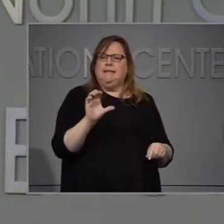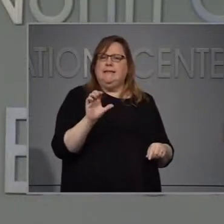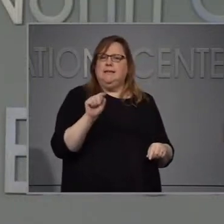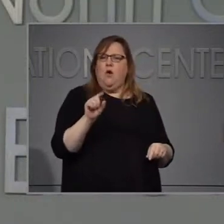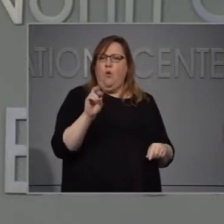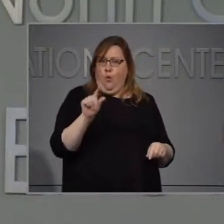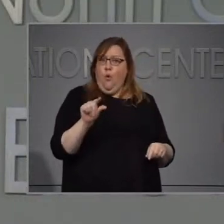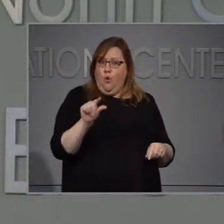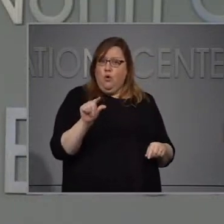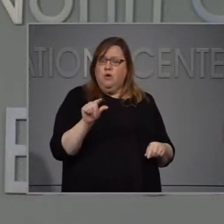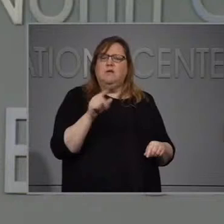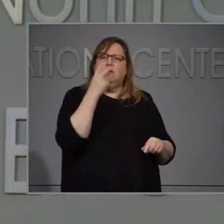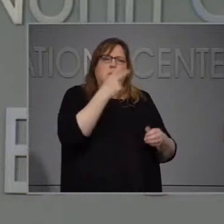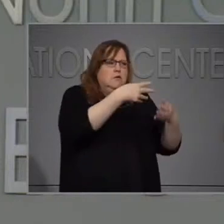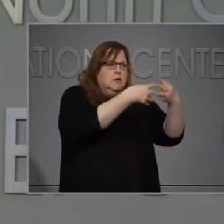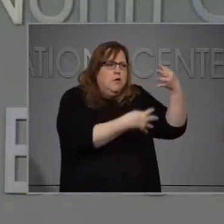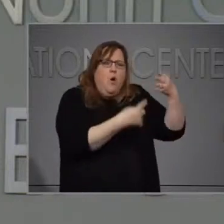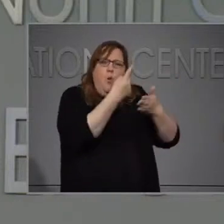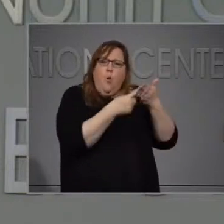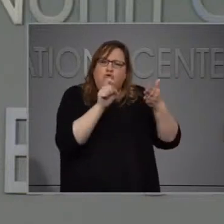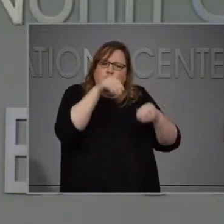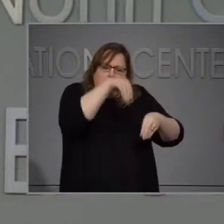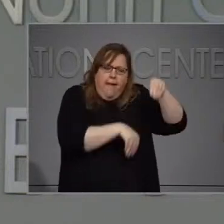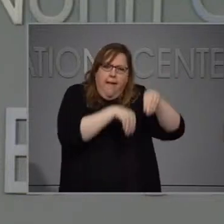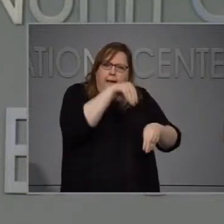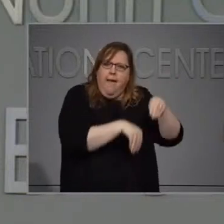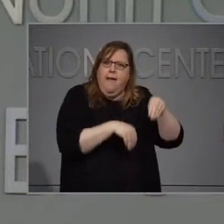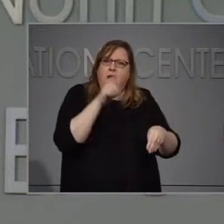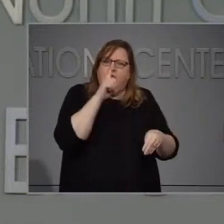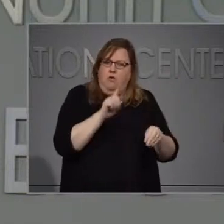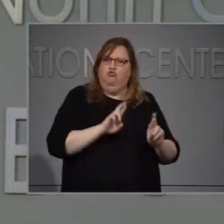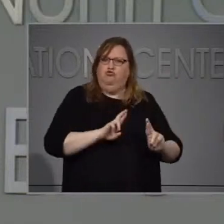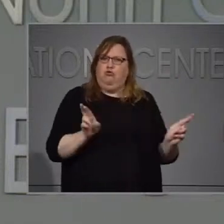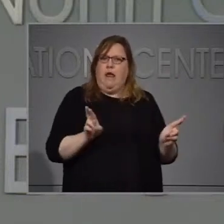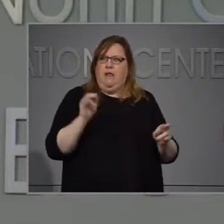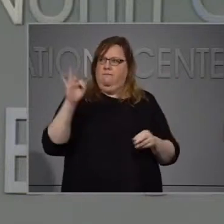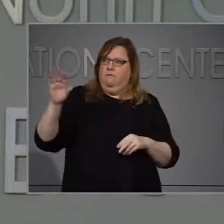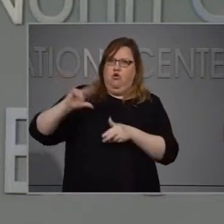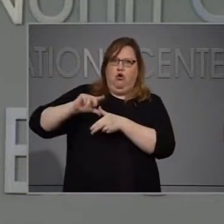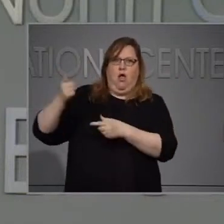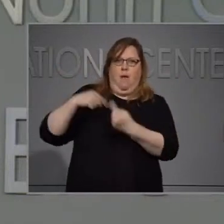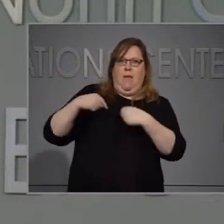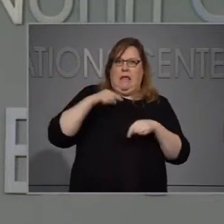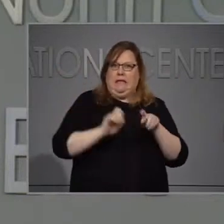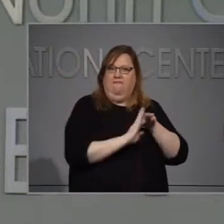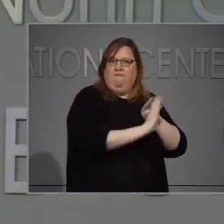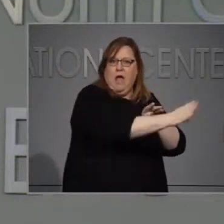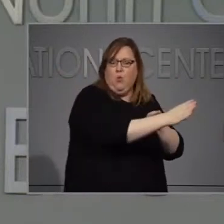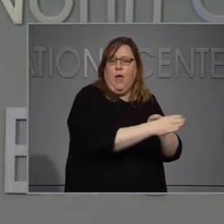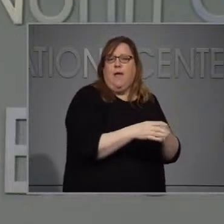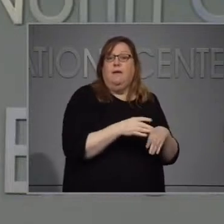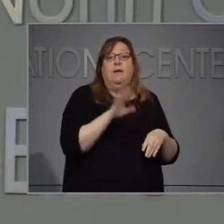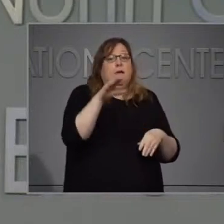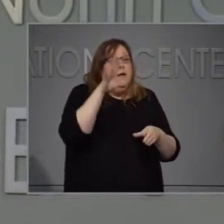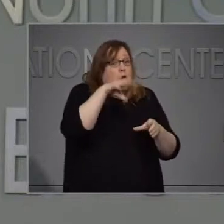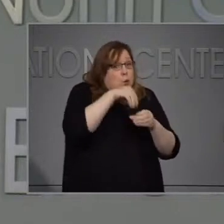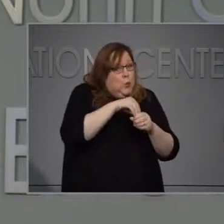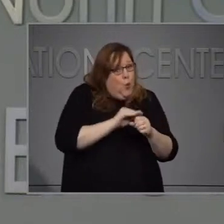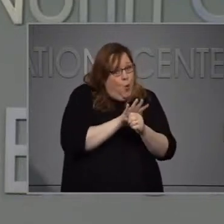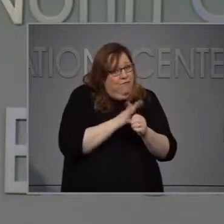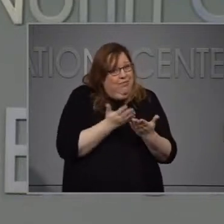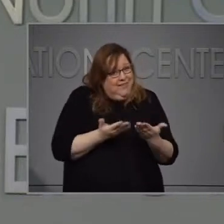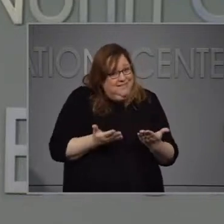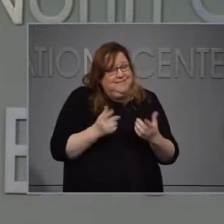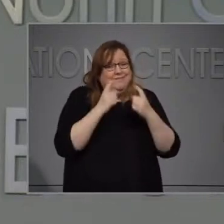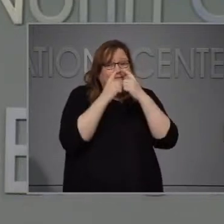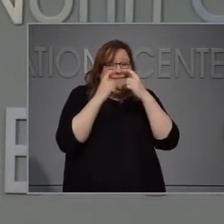your kit to stay healthy during the COVID-19 pandemic, like cloth face coverings, hand sanitizers, and cleaning